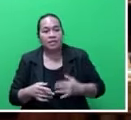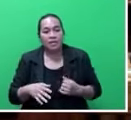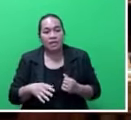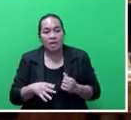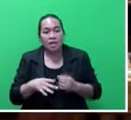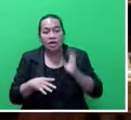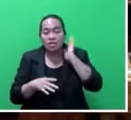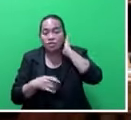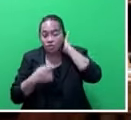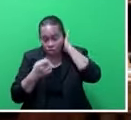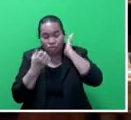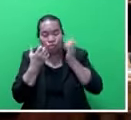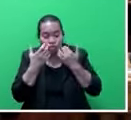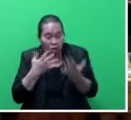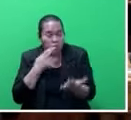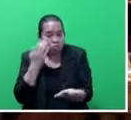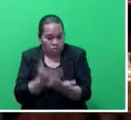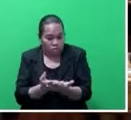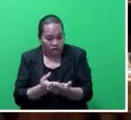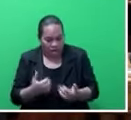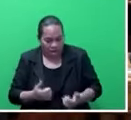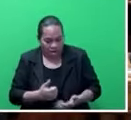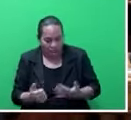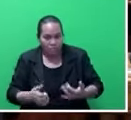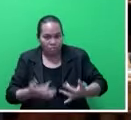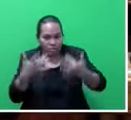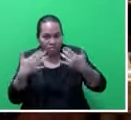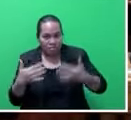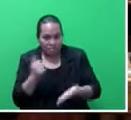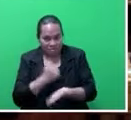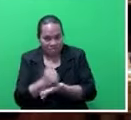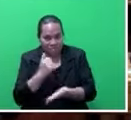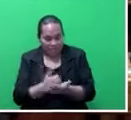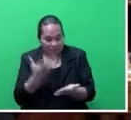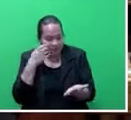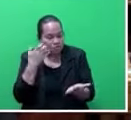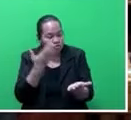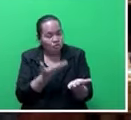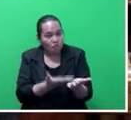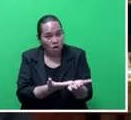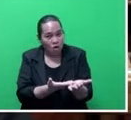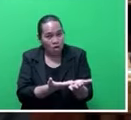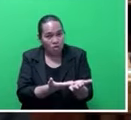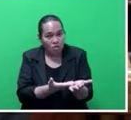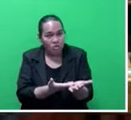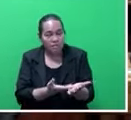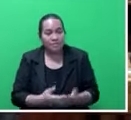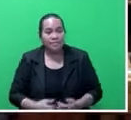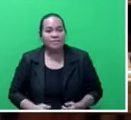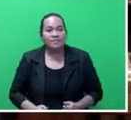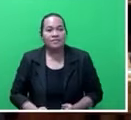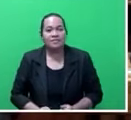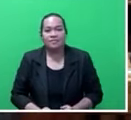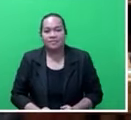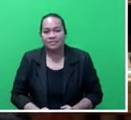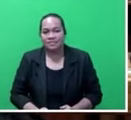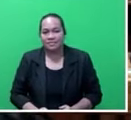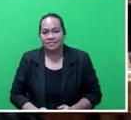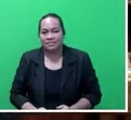that if you look at